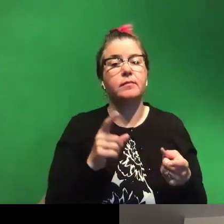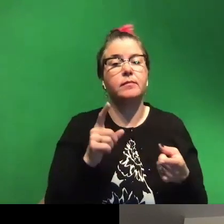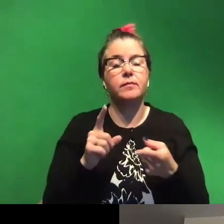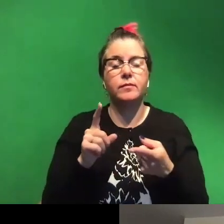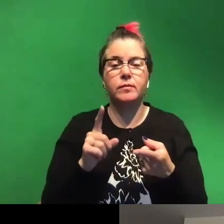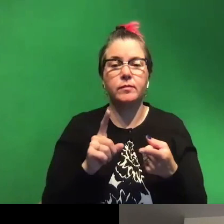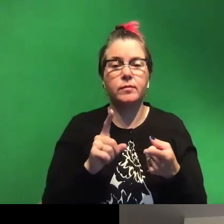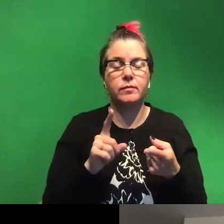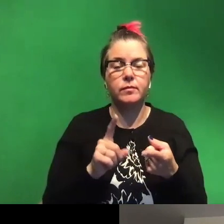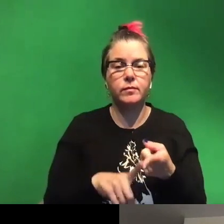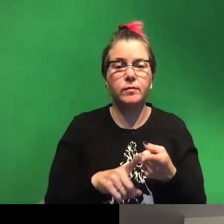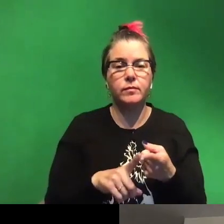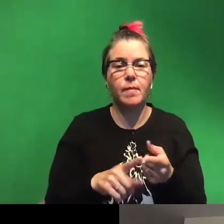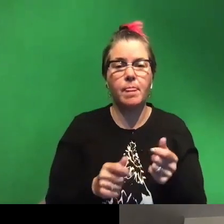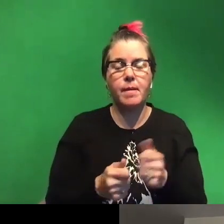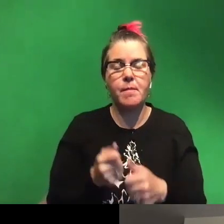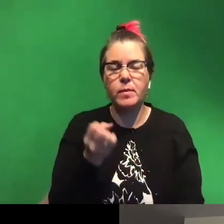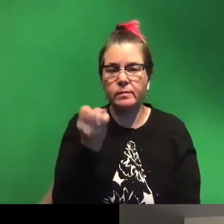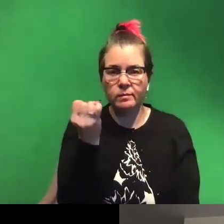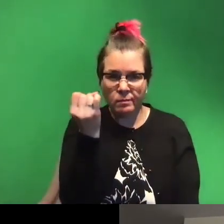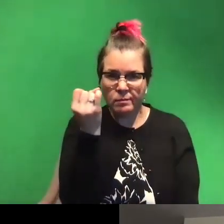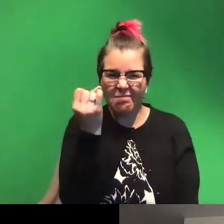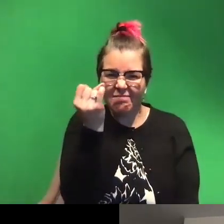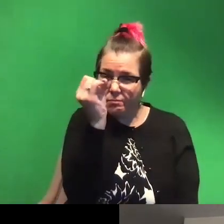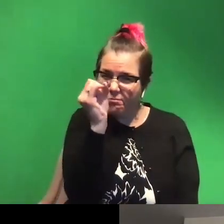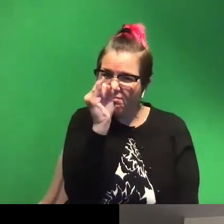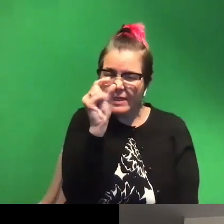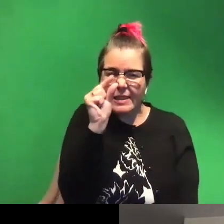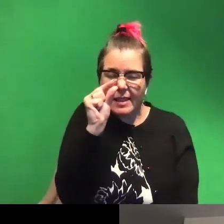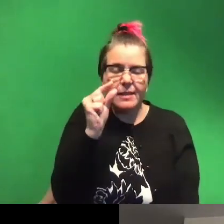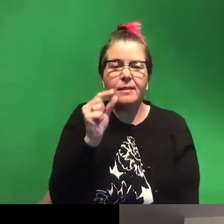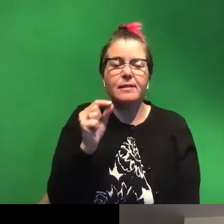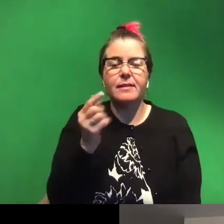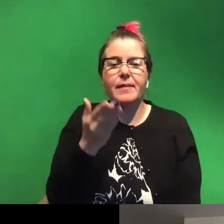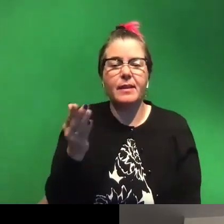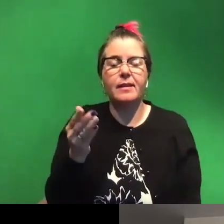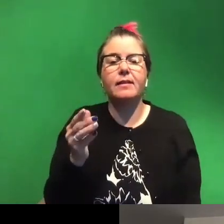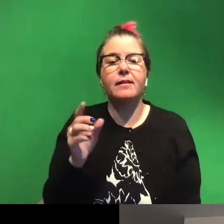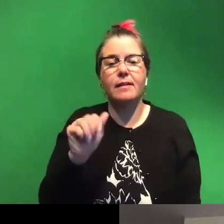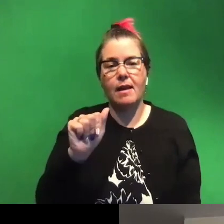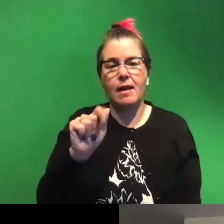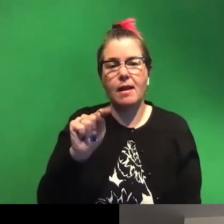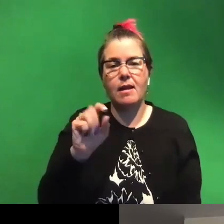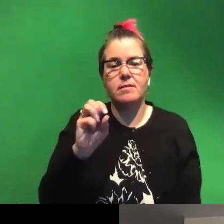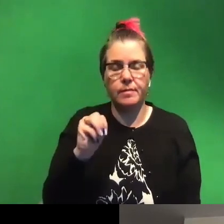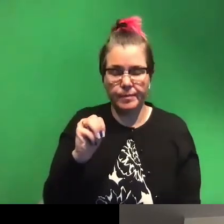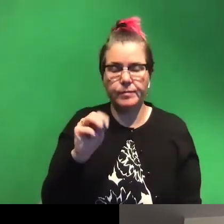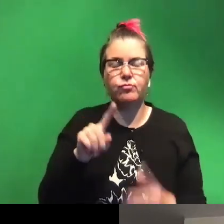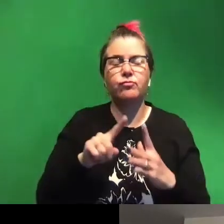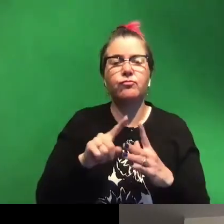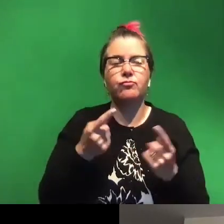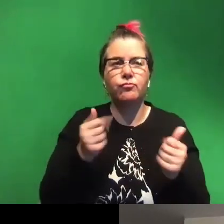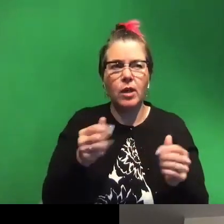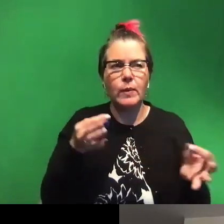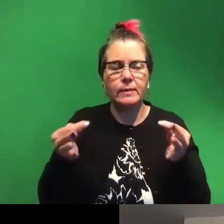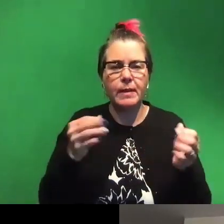the tiniest, thing, which is the atom. Like we're trying to explain how